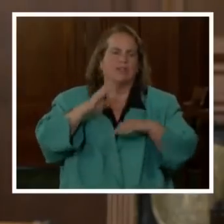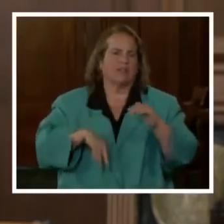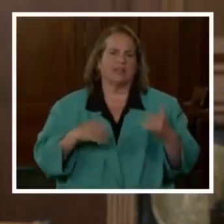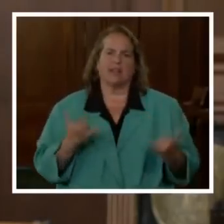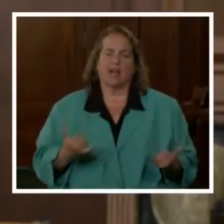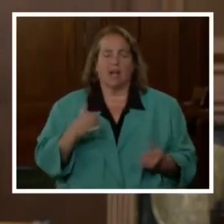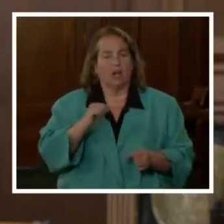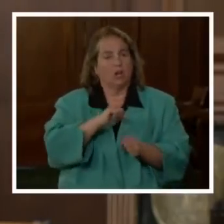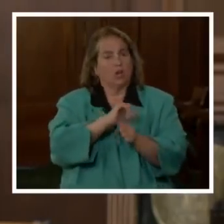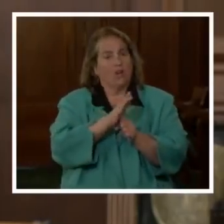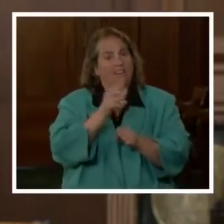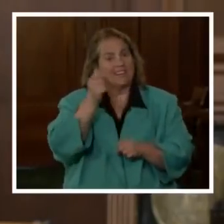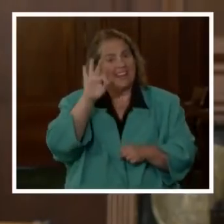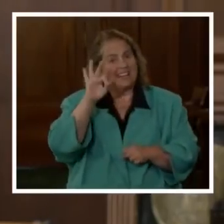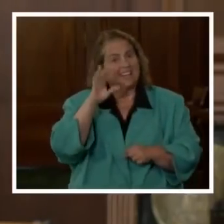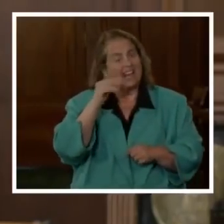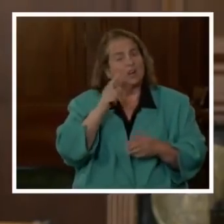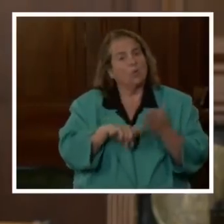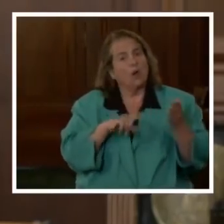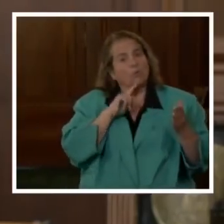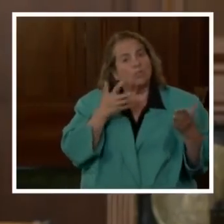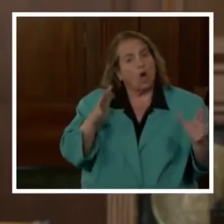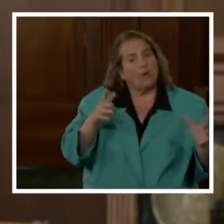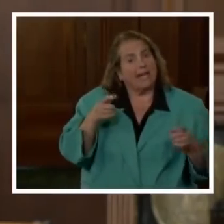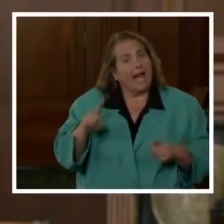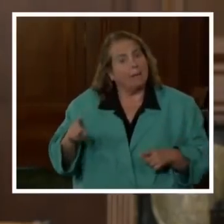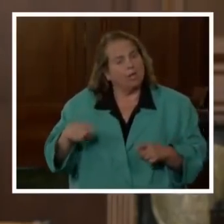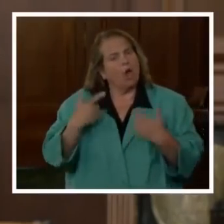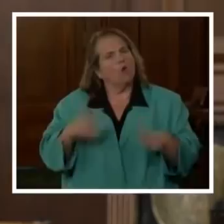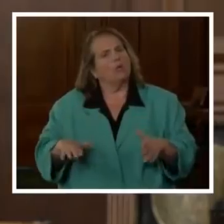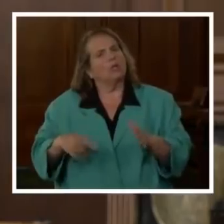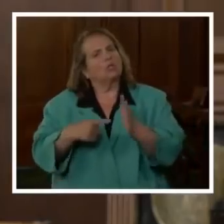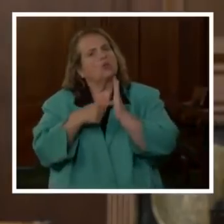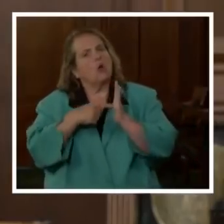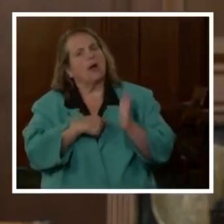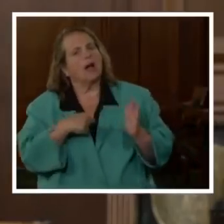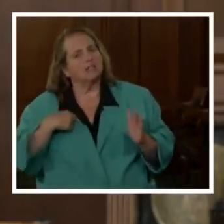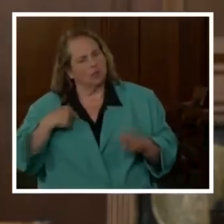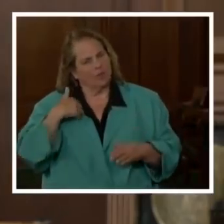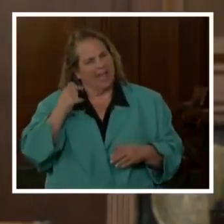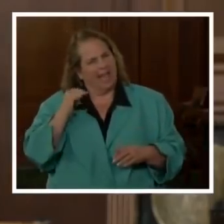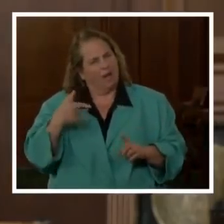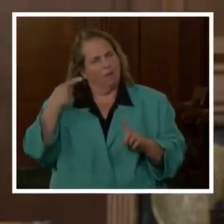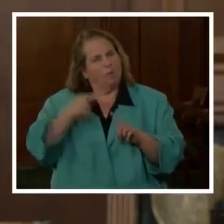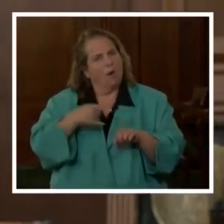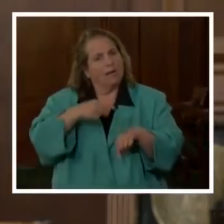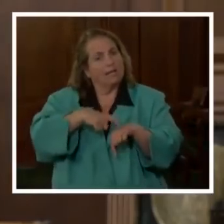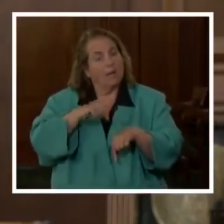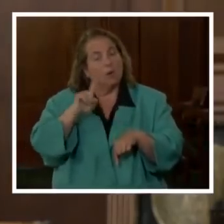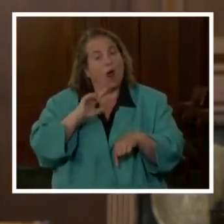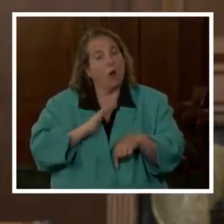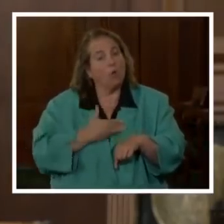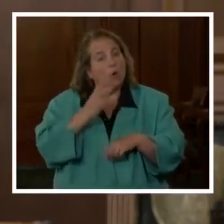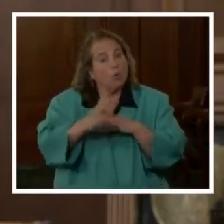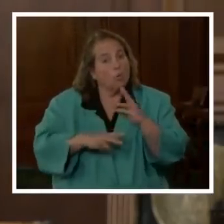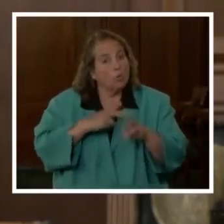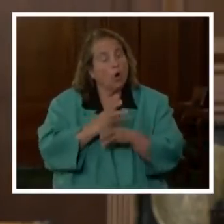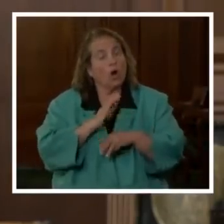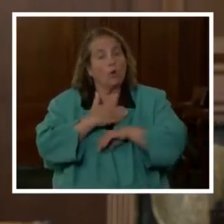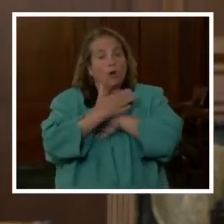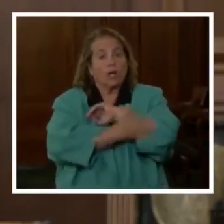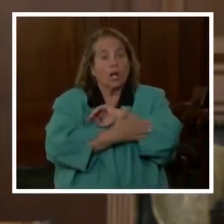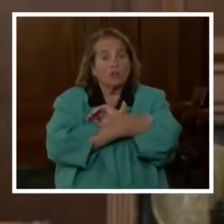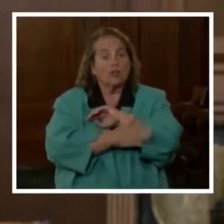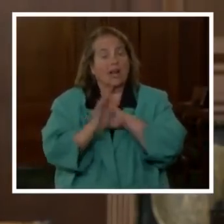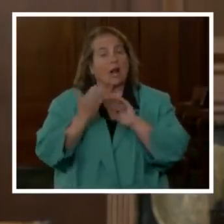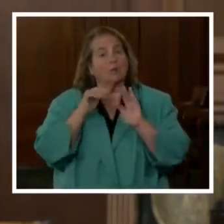know, COVID-19 and what was already happening showed us that we are at a point in time where our world and our country and our state